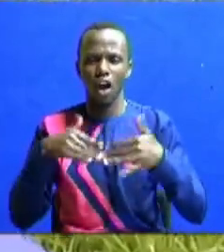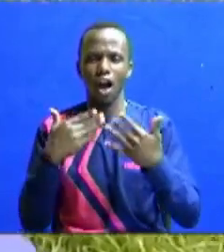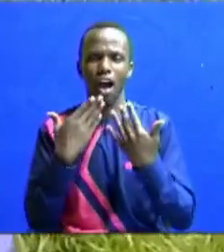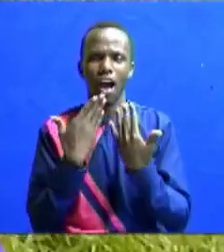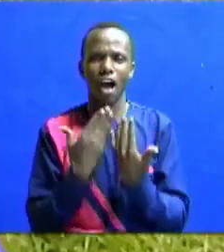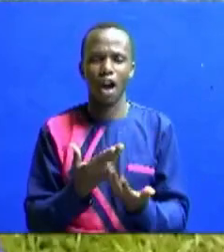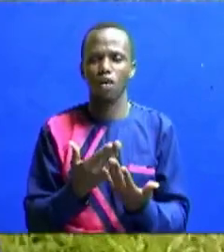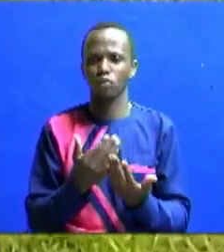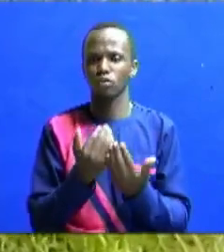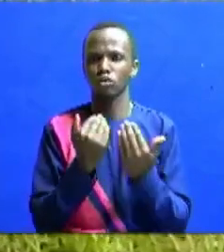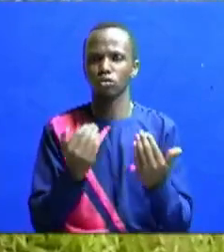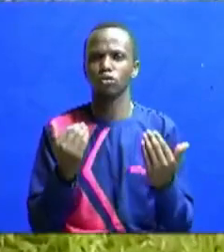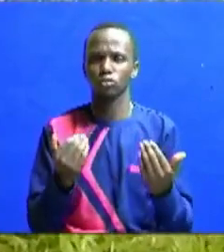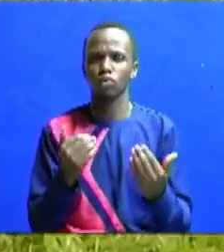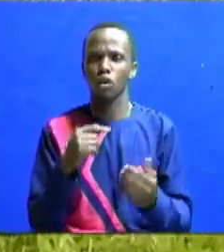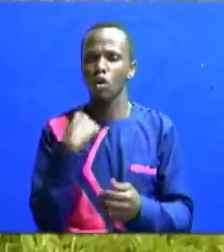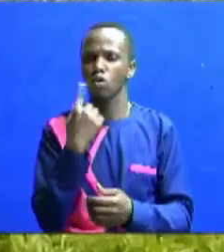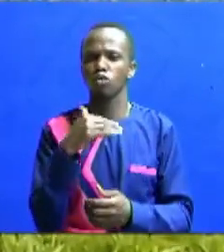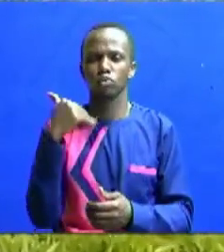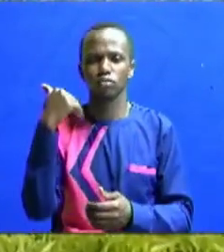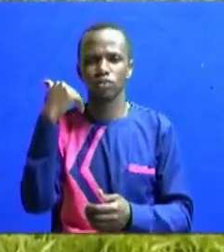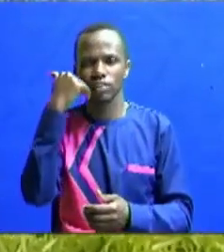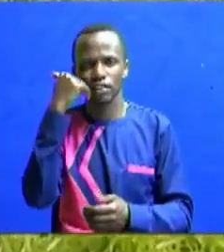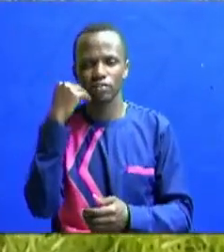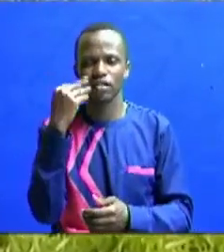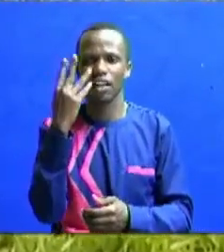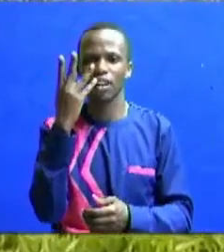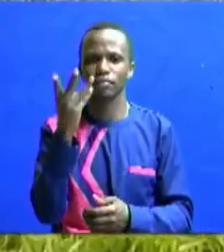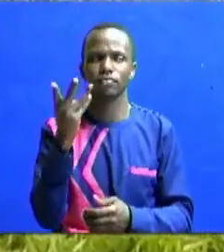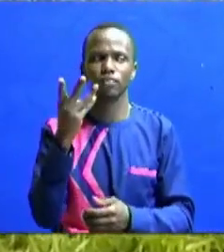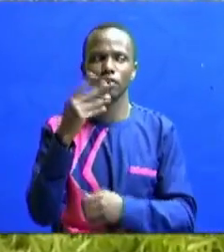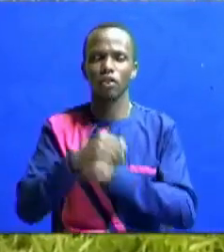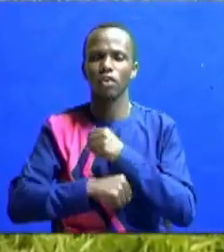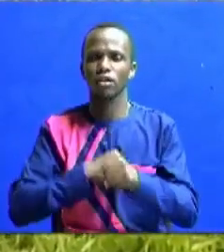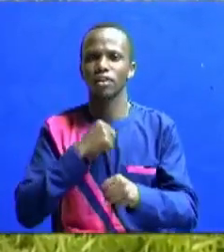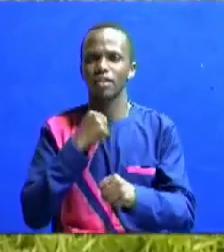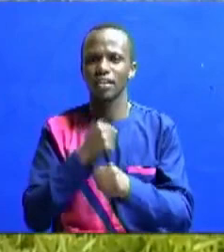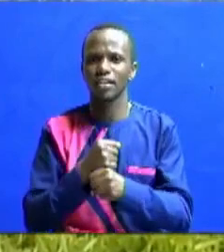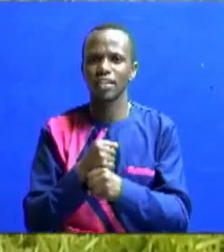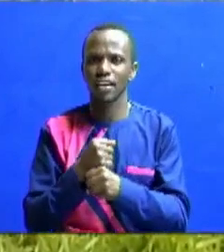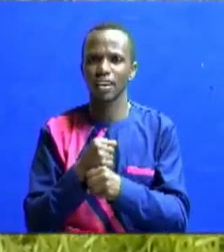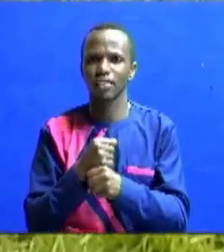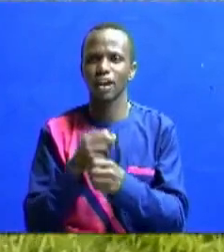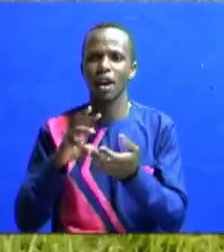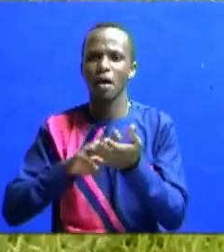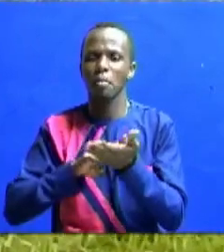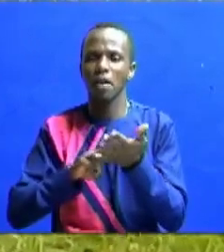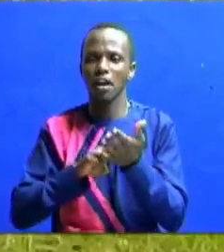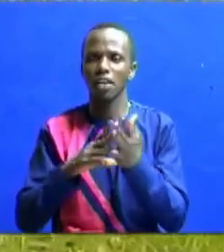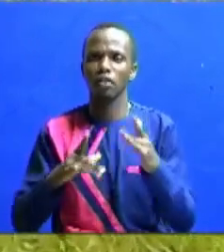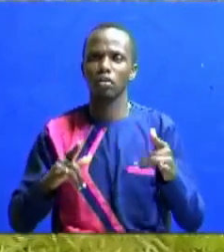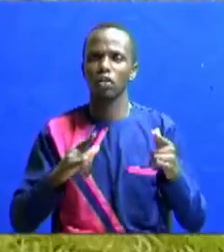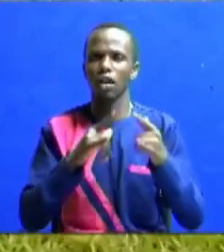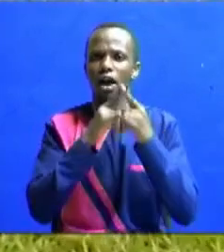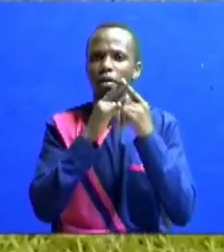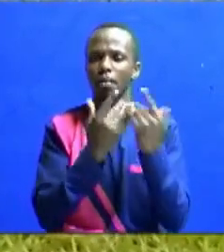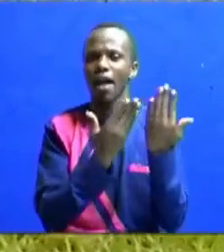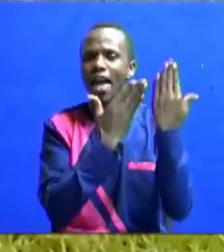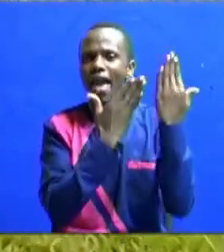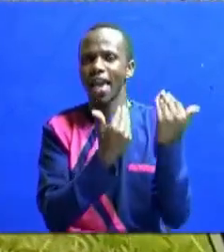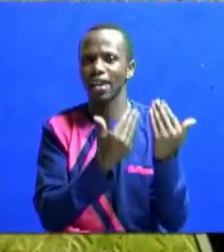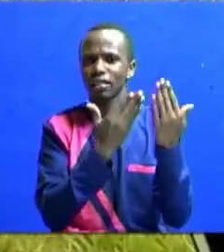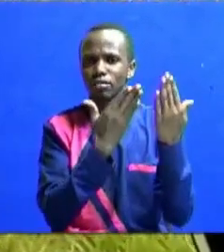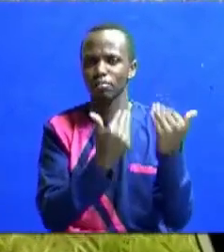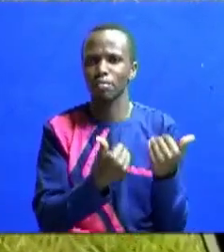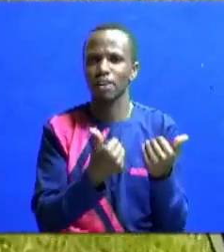has been ailing for the last 4 years. She came to the medical camp in hope to find relief